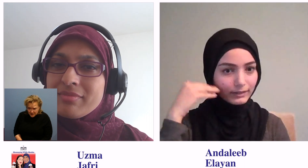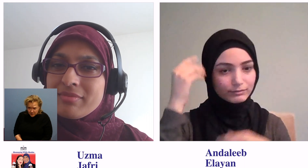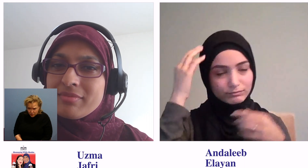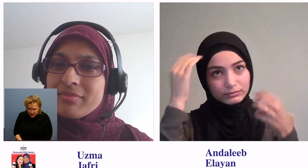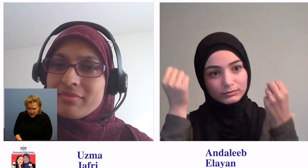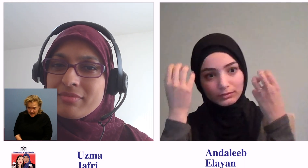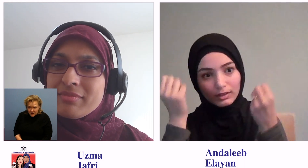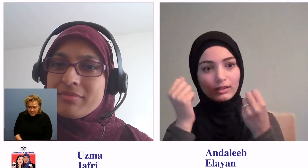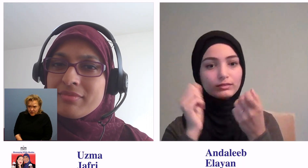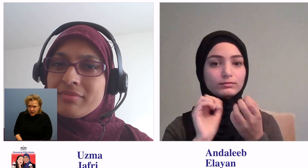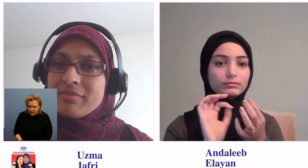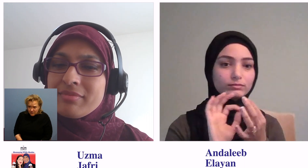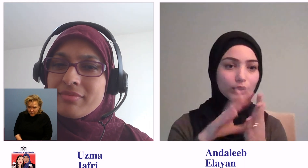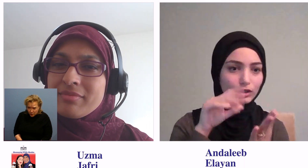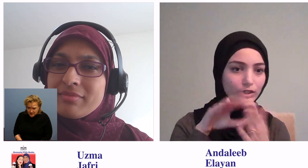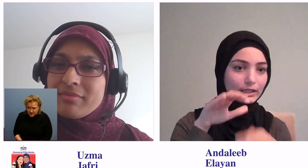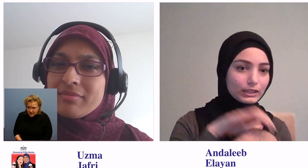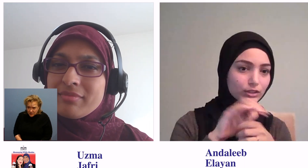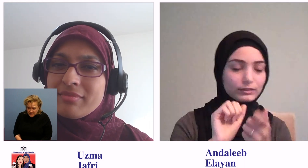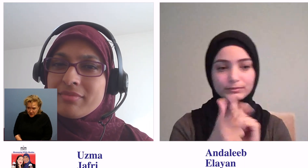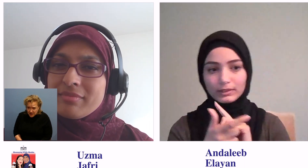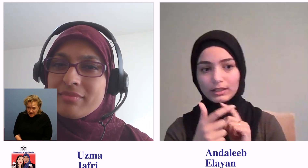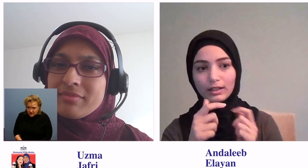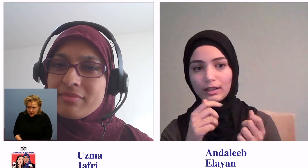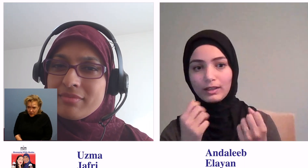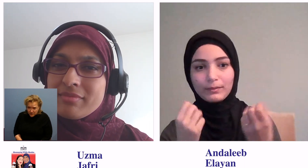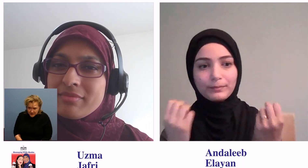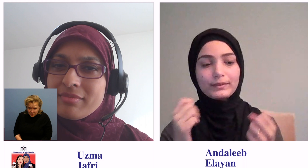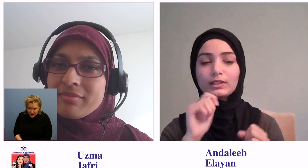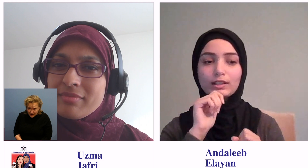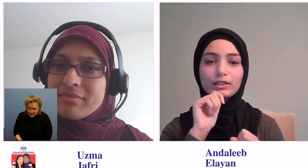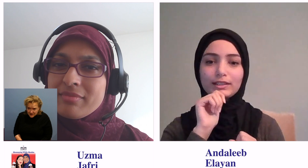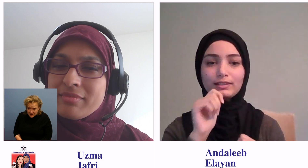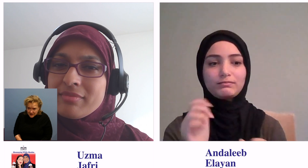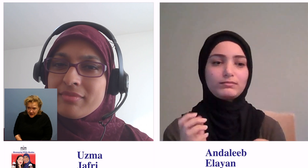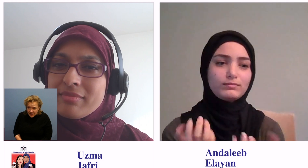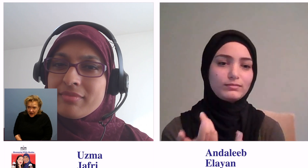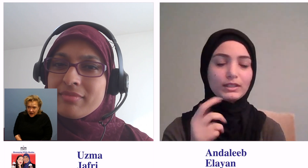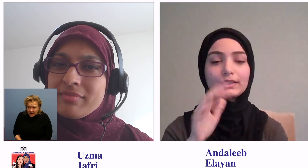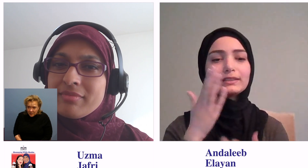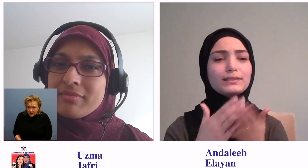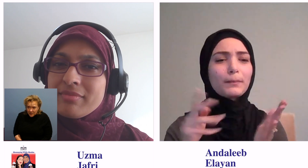a deaf person can pray, even if we're not voicing it or speaking it, the prayers in our heads.